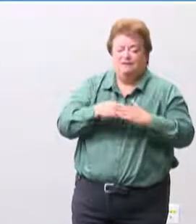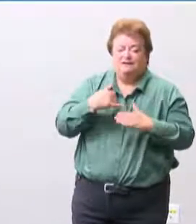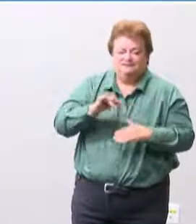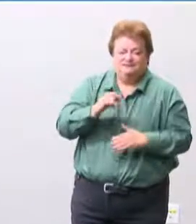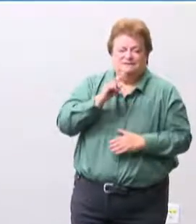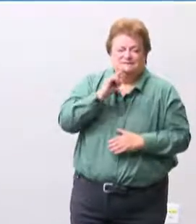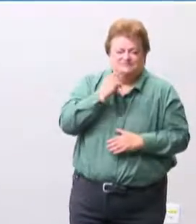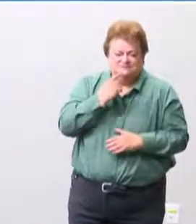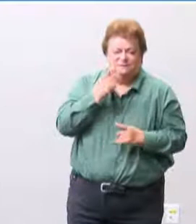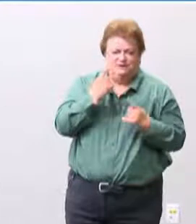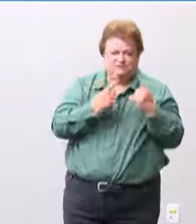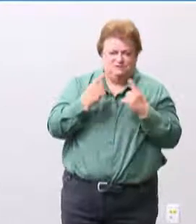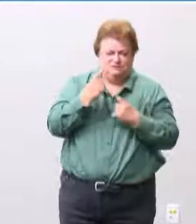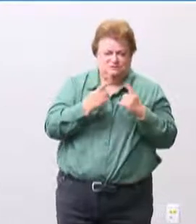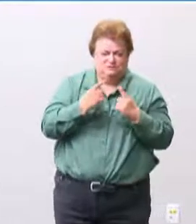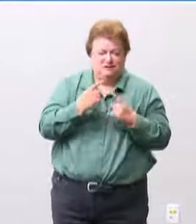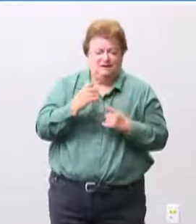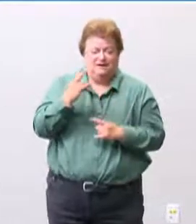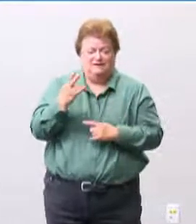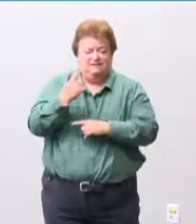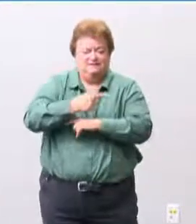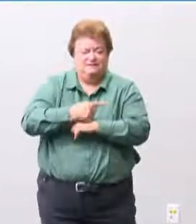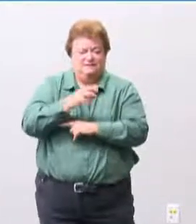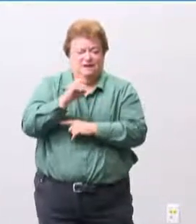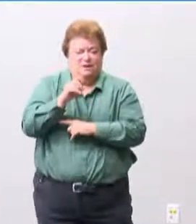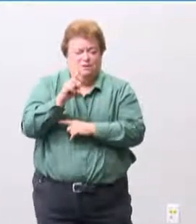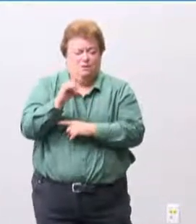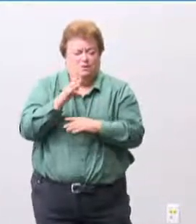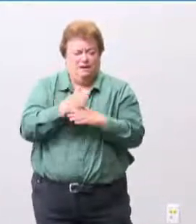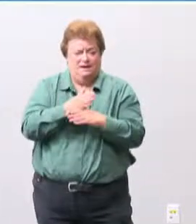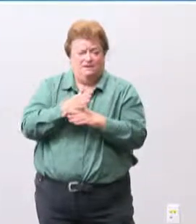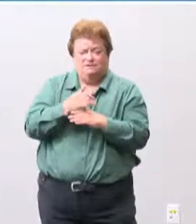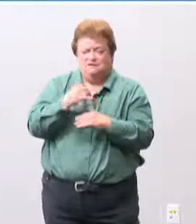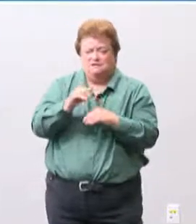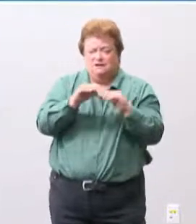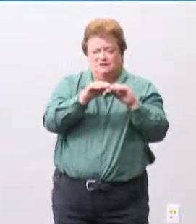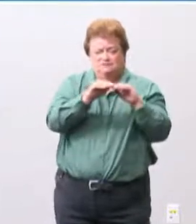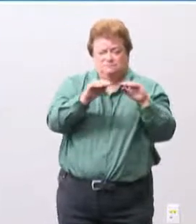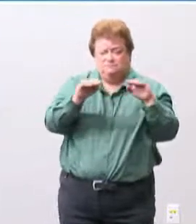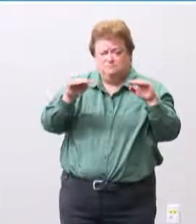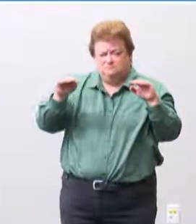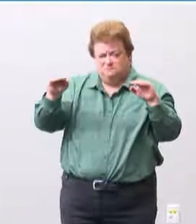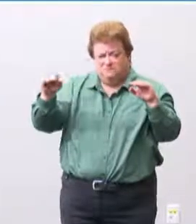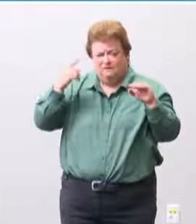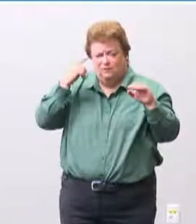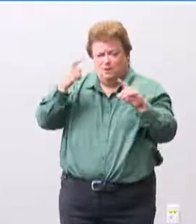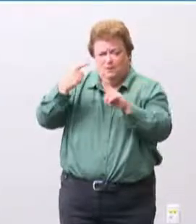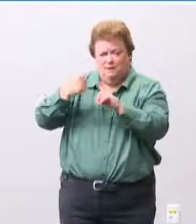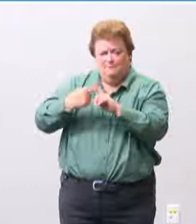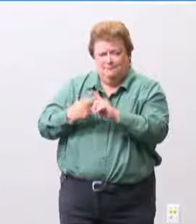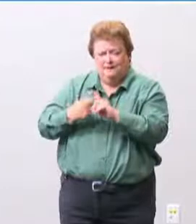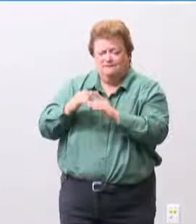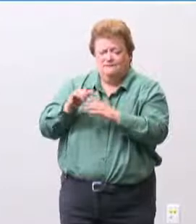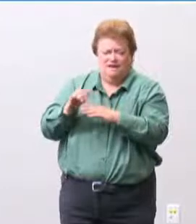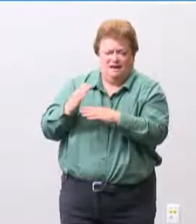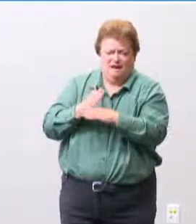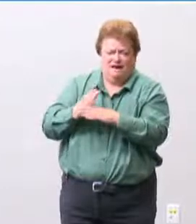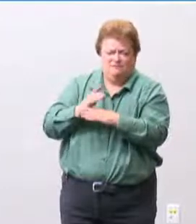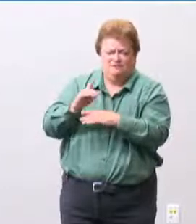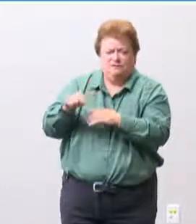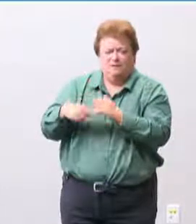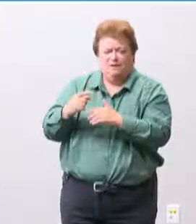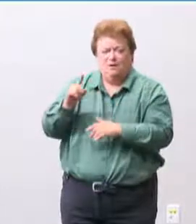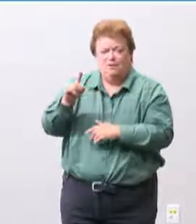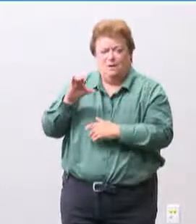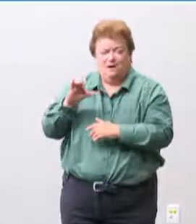concern. The 7-day rolling average has stayed fairly flat for more than a month now. That average has been around 100